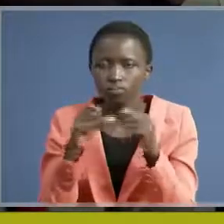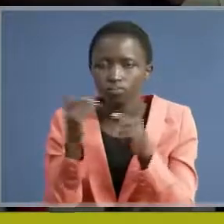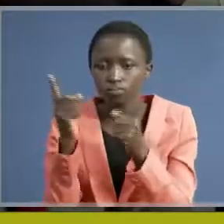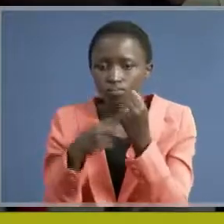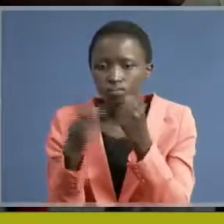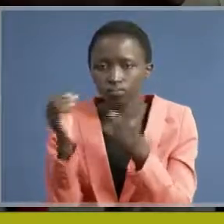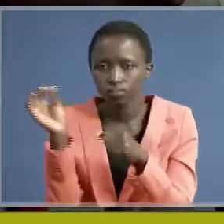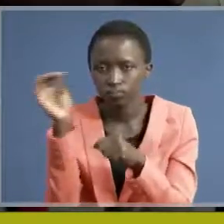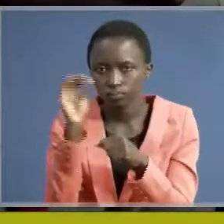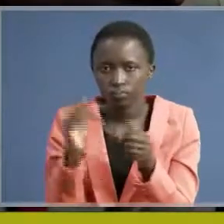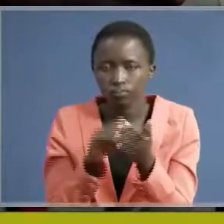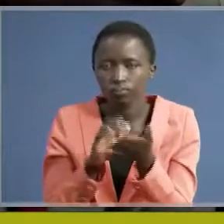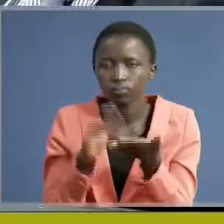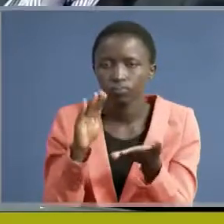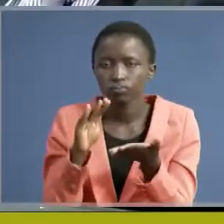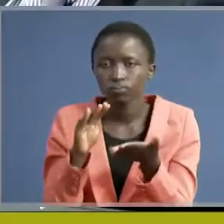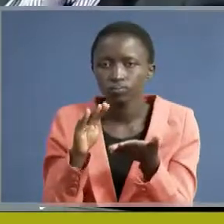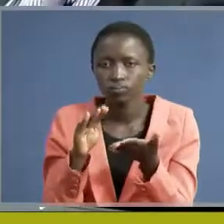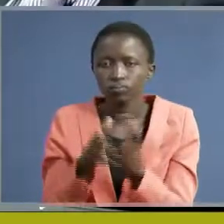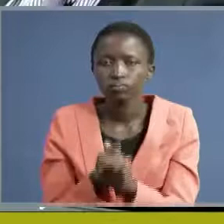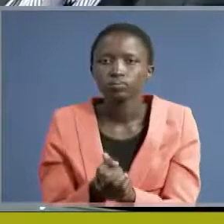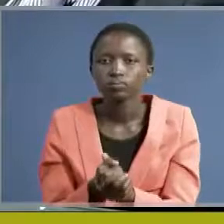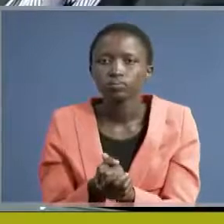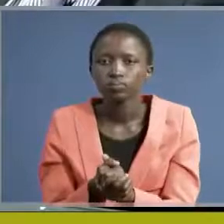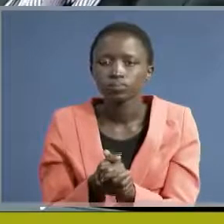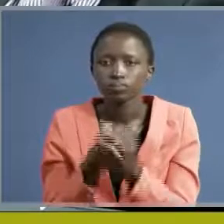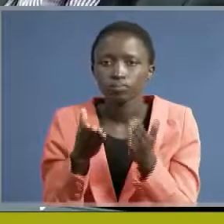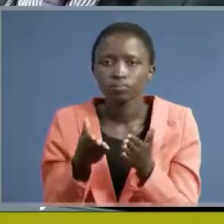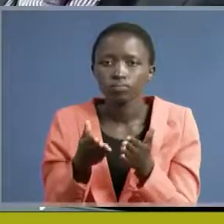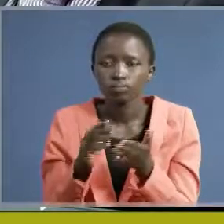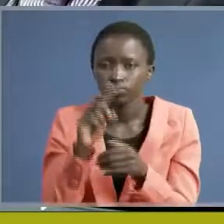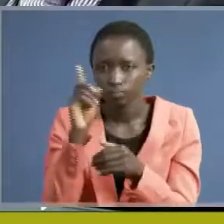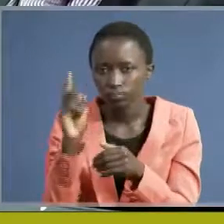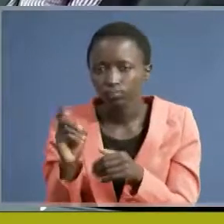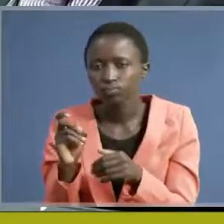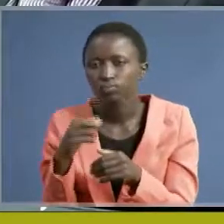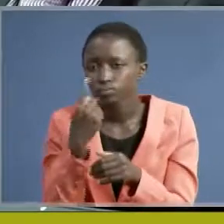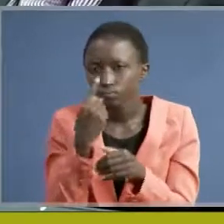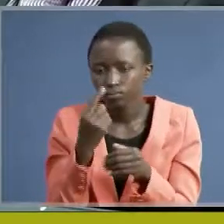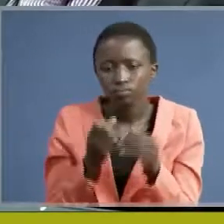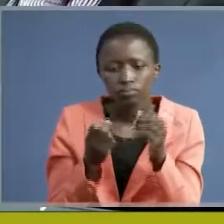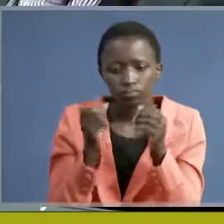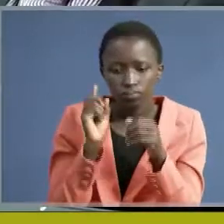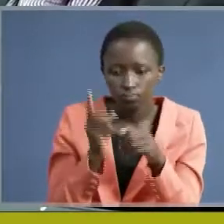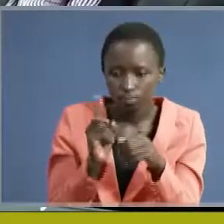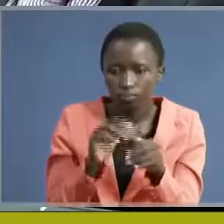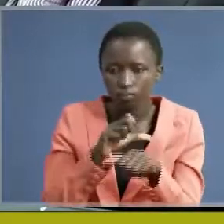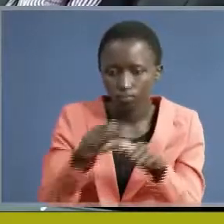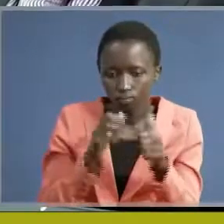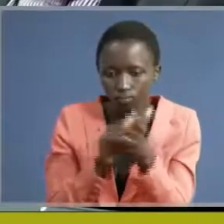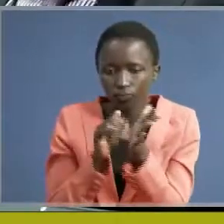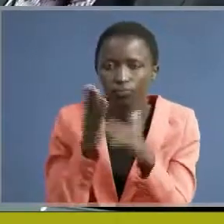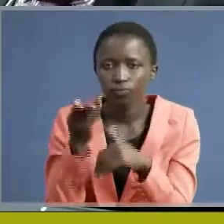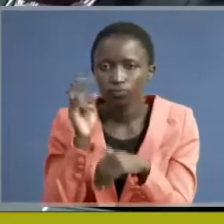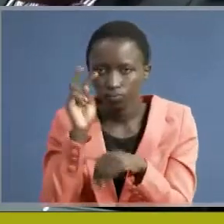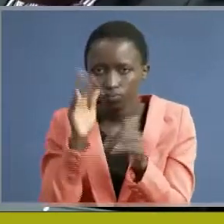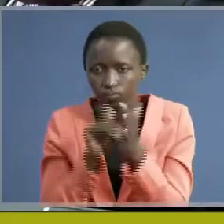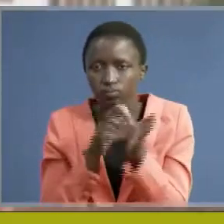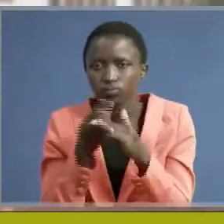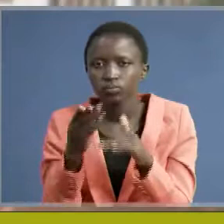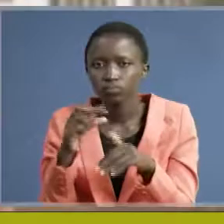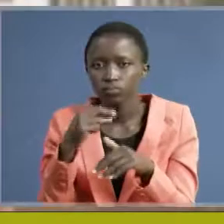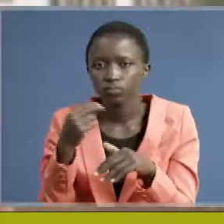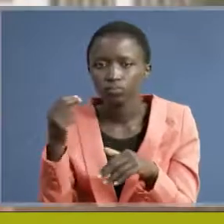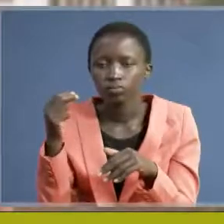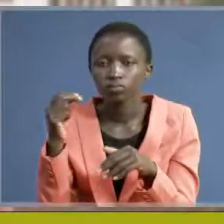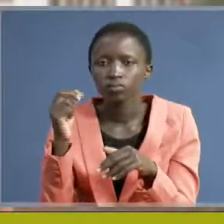I'm sure it will be more than that. Members who are present. Swali likiwa je, nani wa kulaumiwa kwa hasara hii inayoshuhudiwa katika magala ya bodi ya